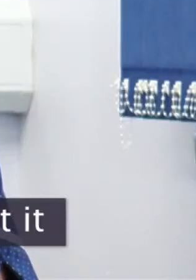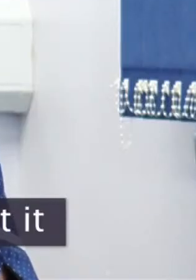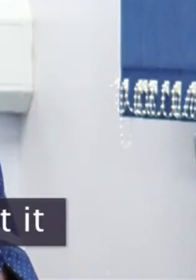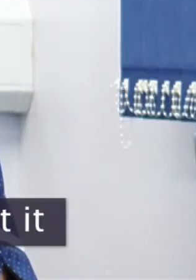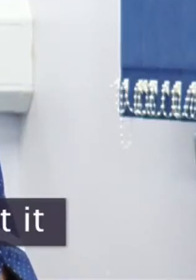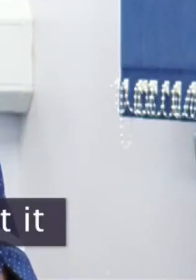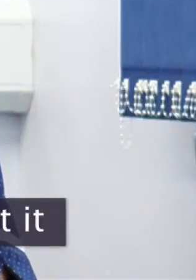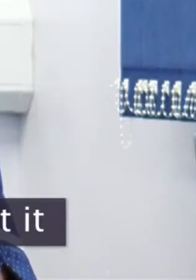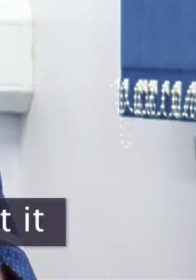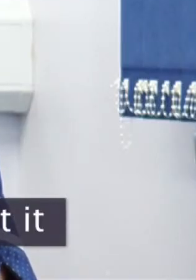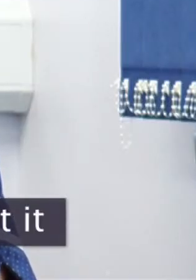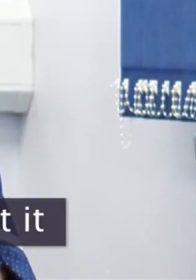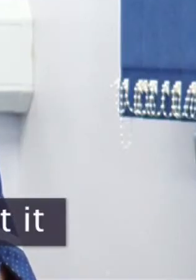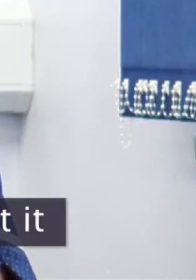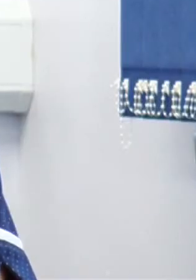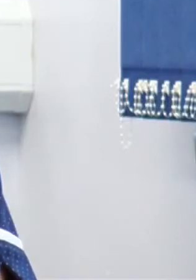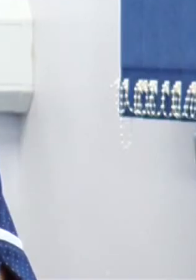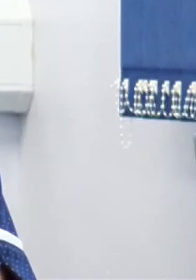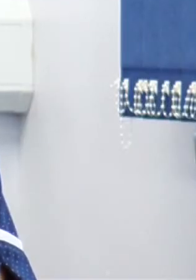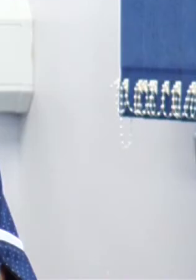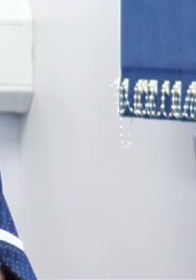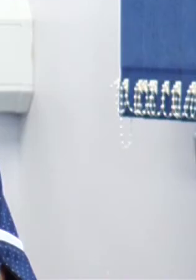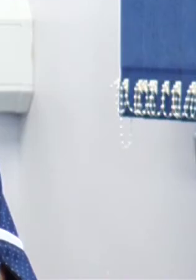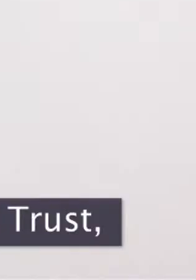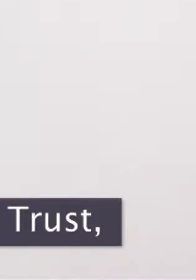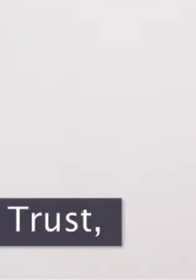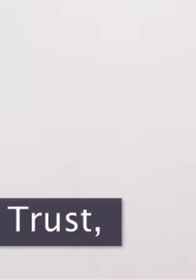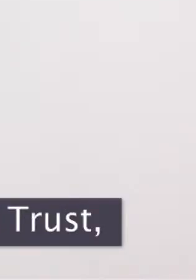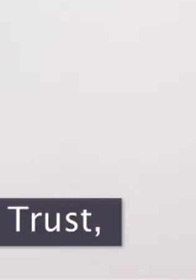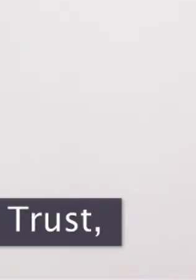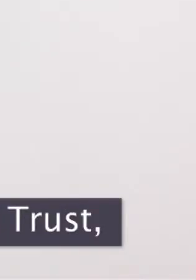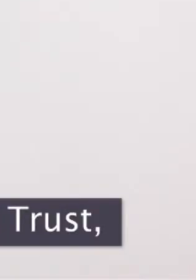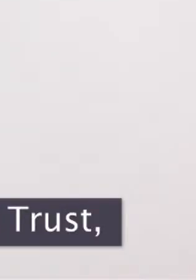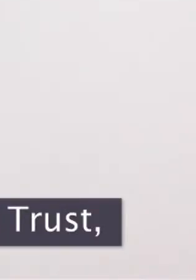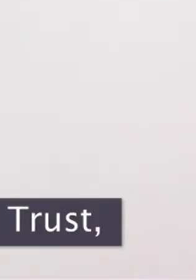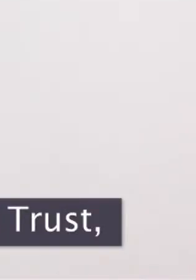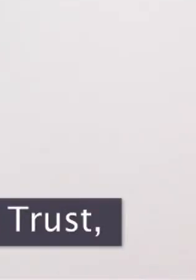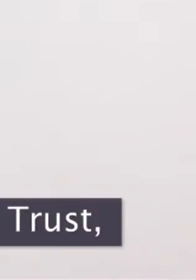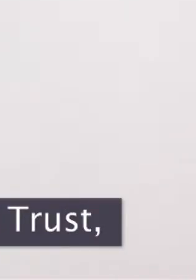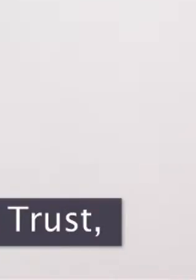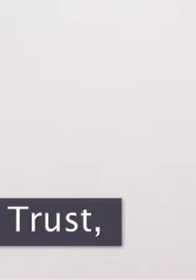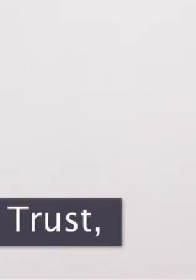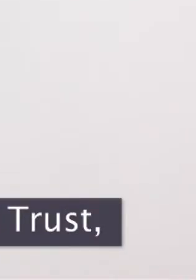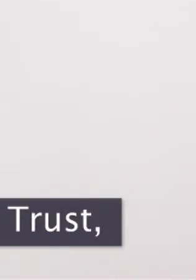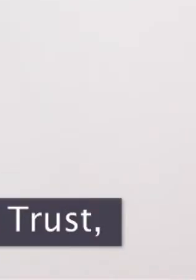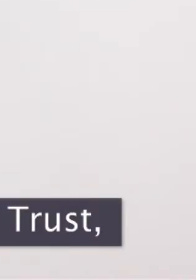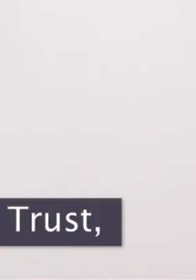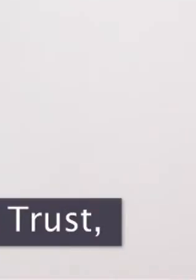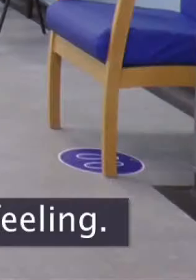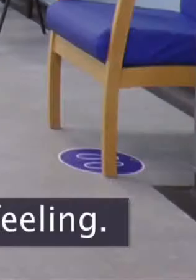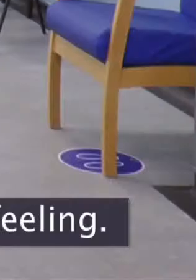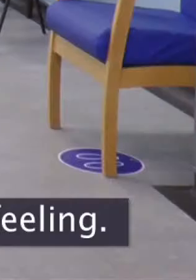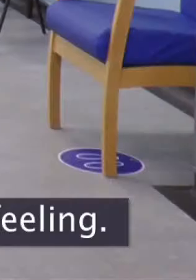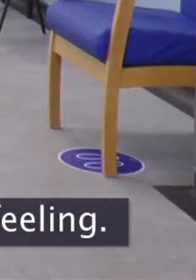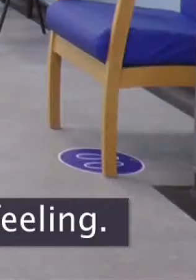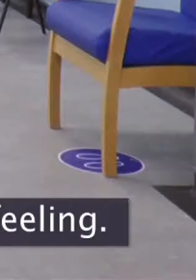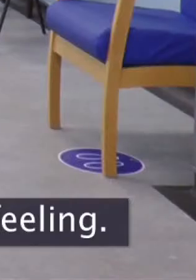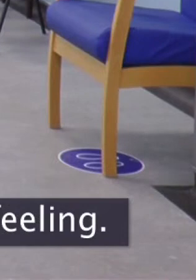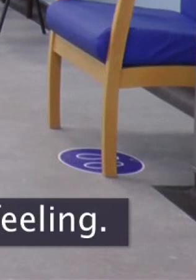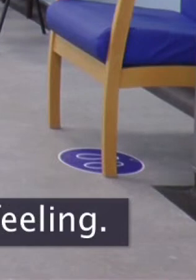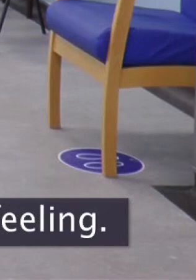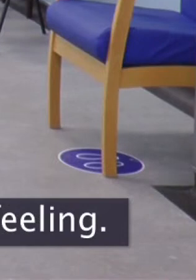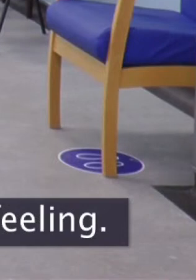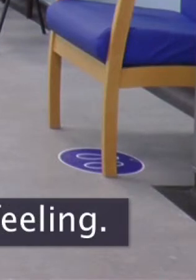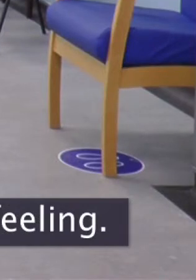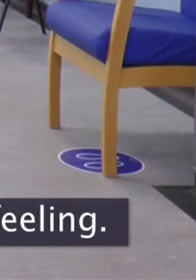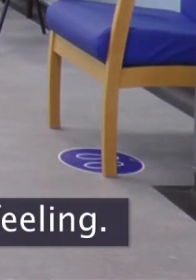concerns and being able to do something about it is far too long. Real-time patient feedback is really valuable to the Trust. We can find out